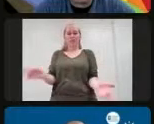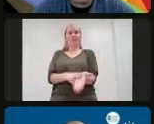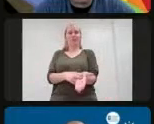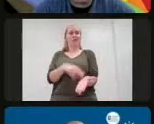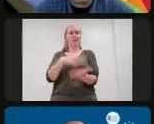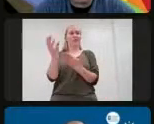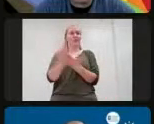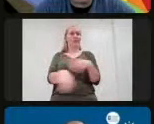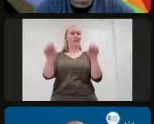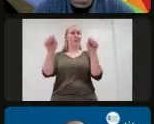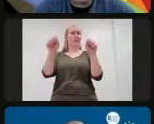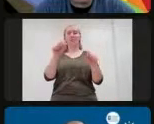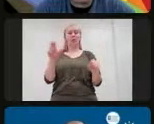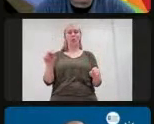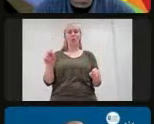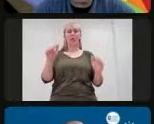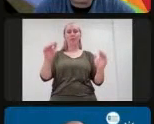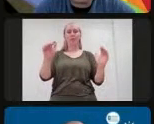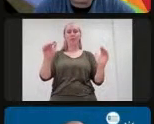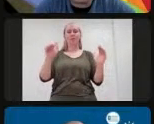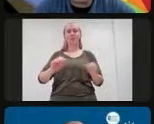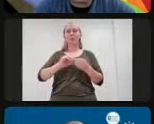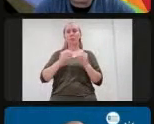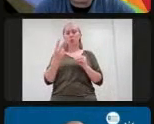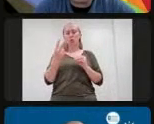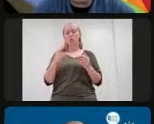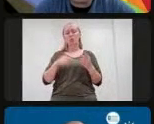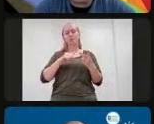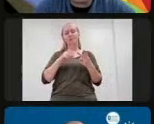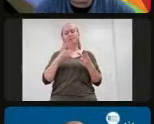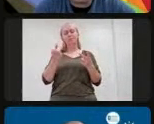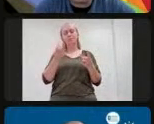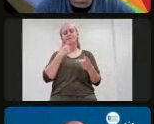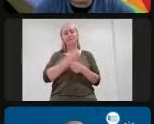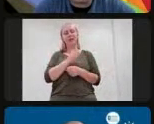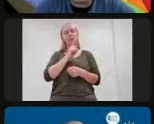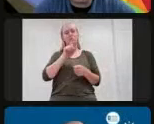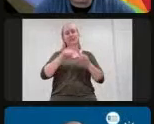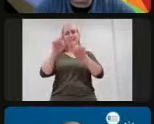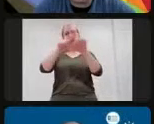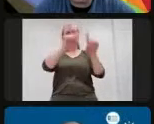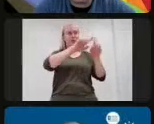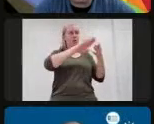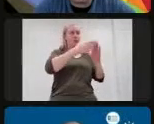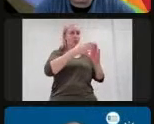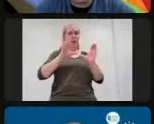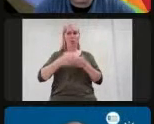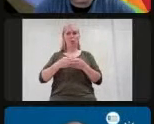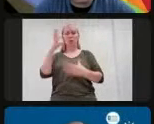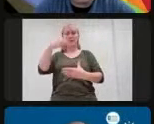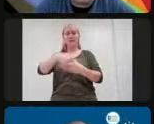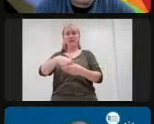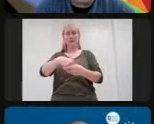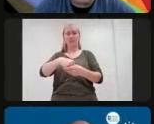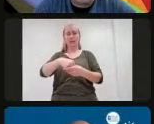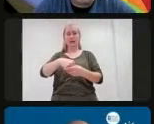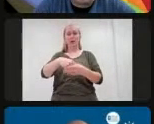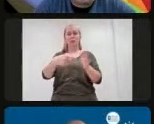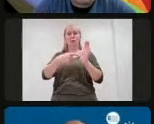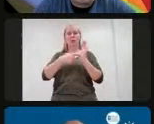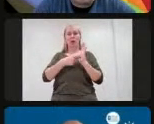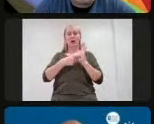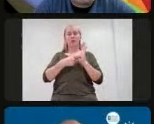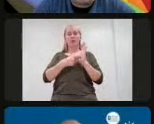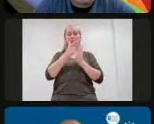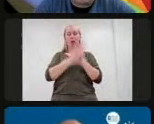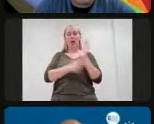not correct. Number two, we also want to make sure that different community groups participate as required by Division 22. It